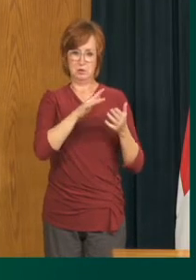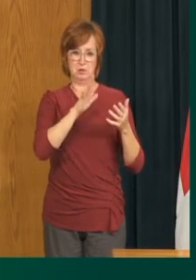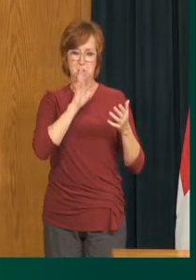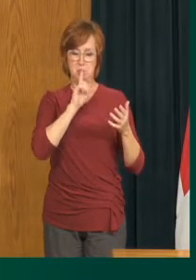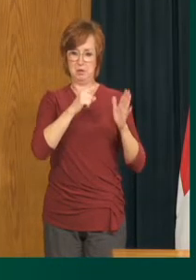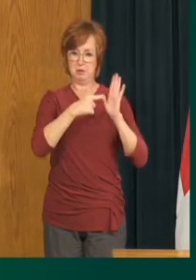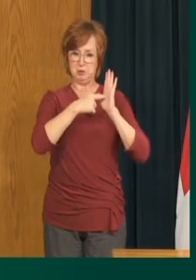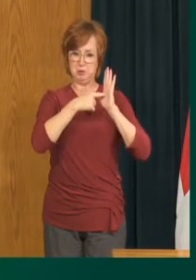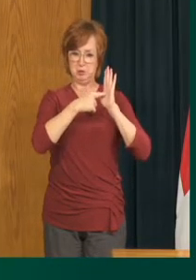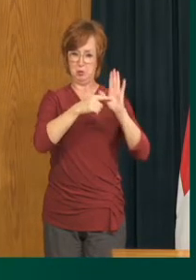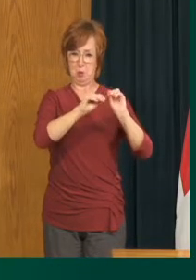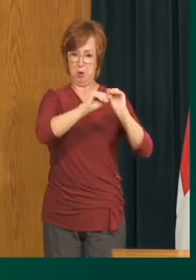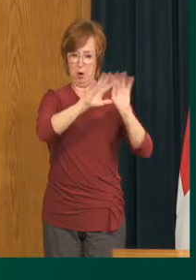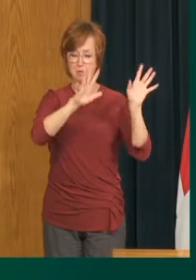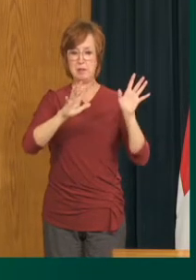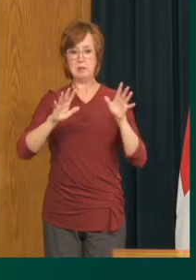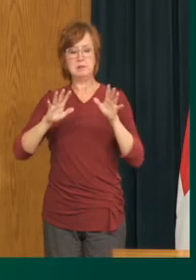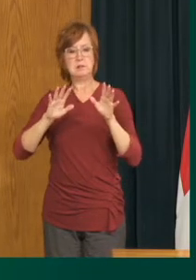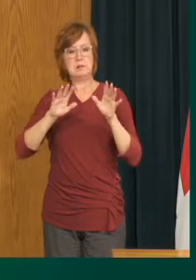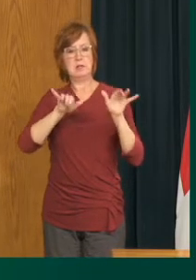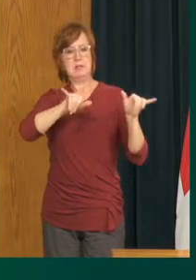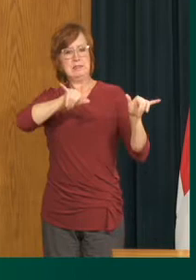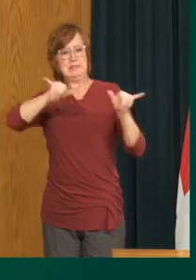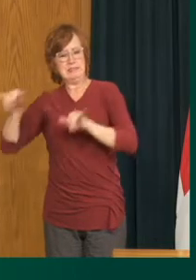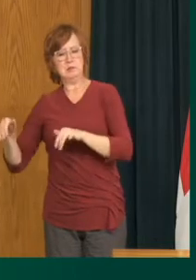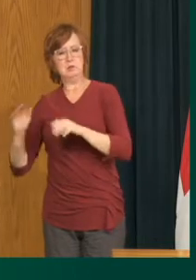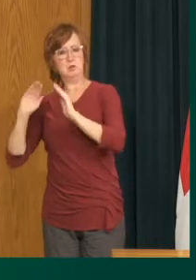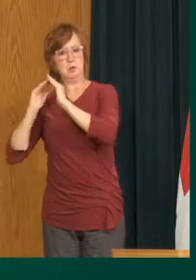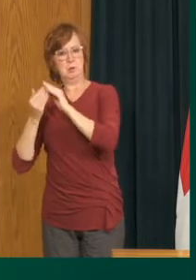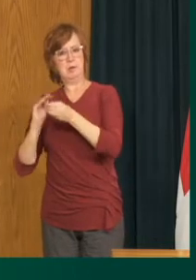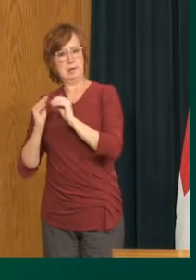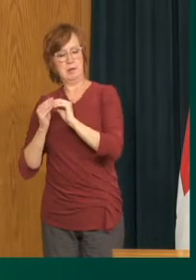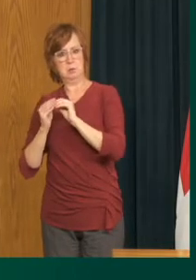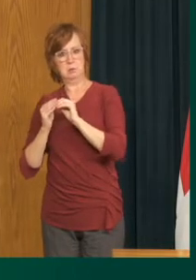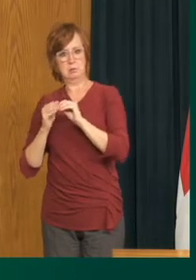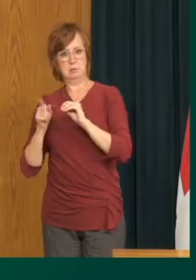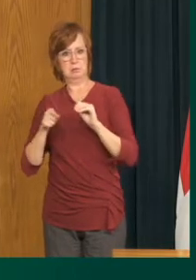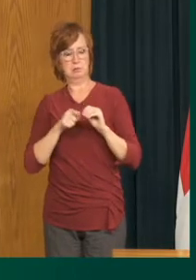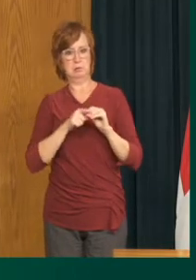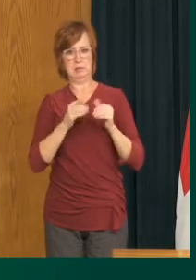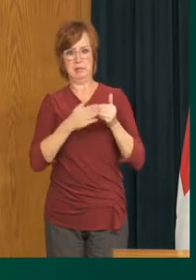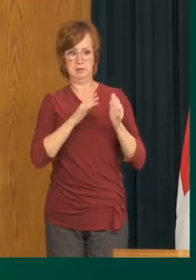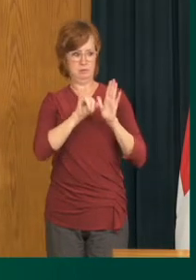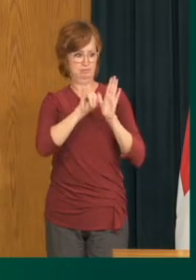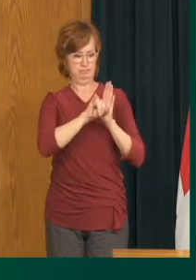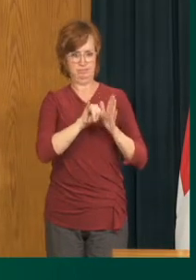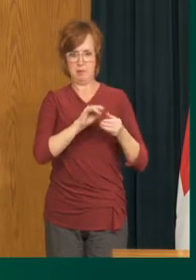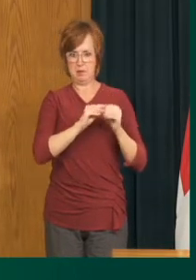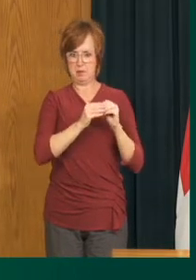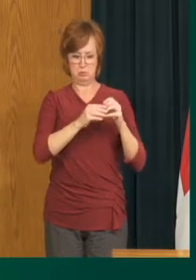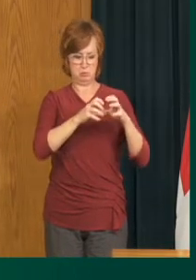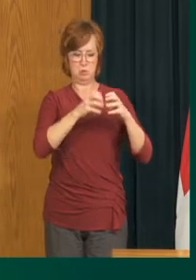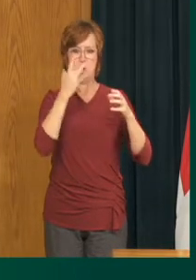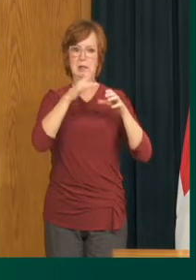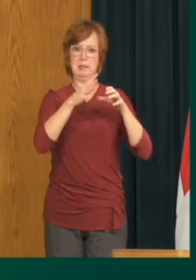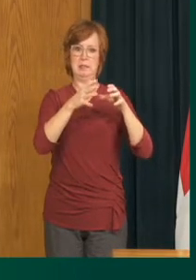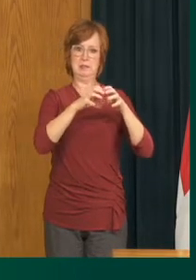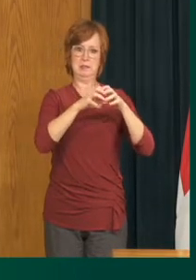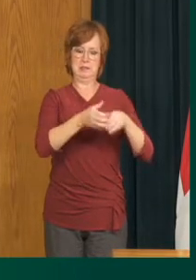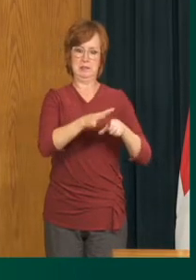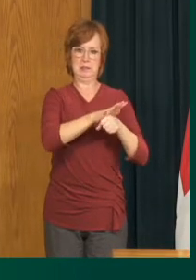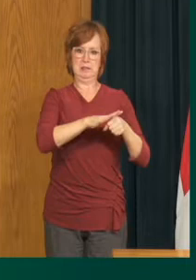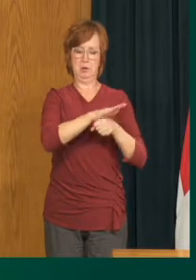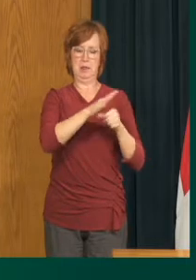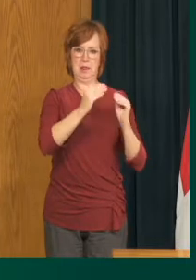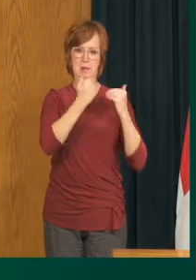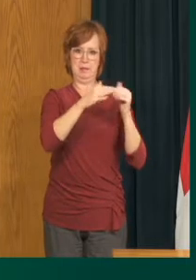at a higher risk. But overall, in Saskatchewan also our case numbers have been low. There are more active cases right now in Saskatchewan due to a variety of exposures,